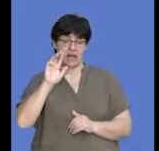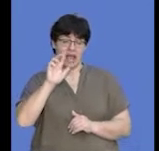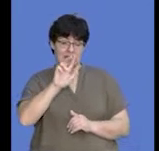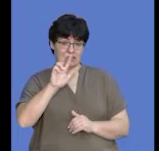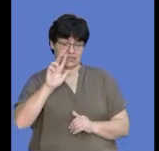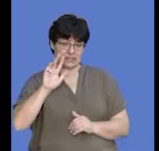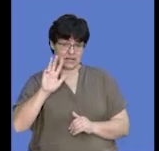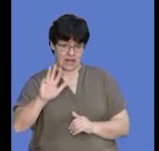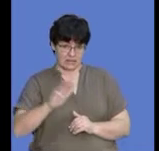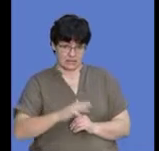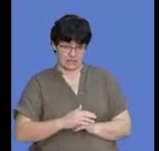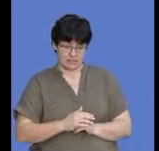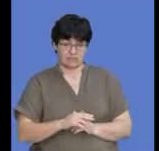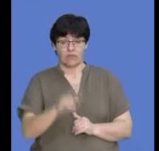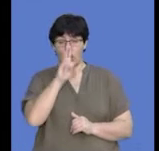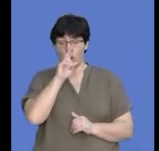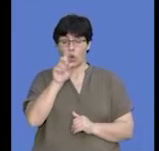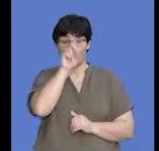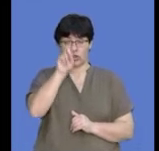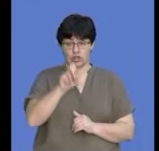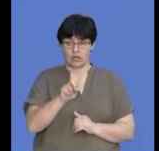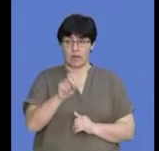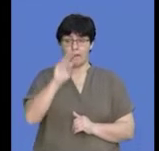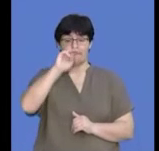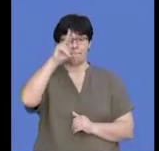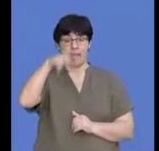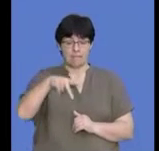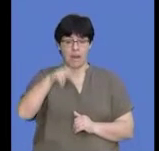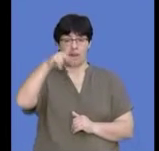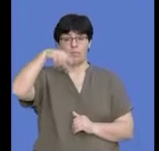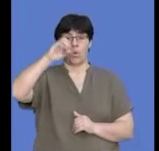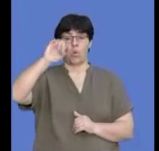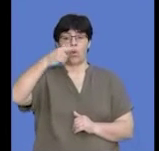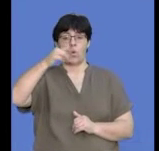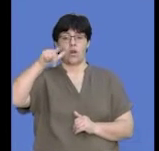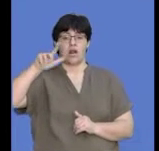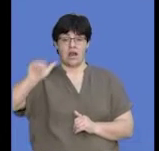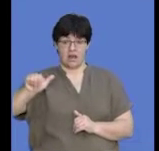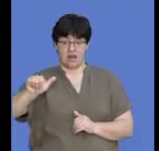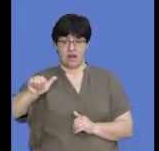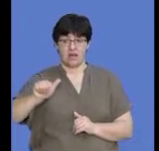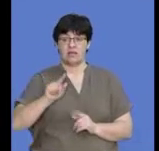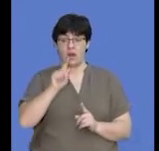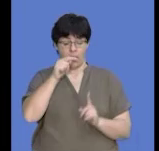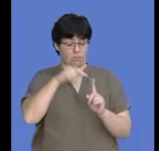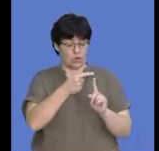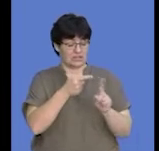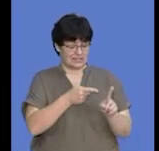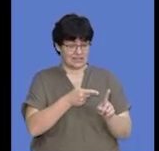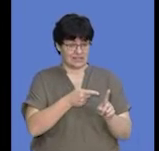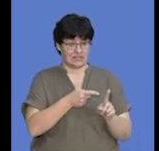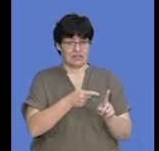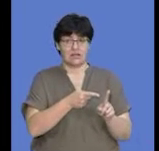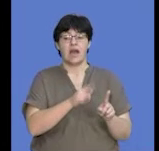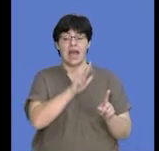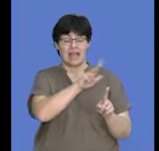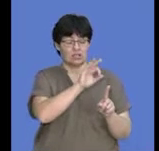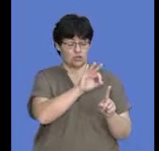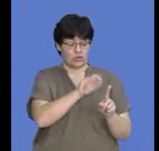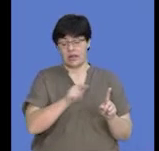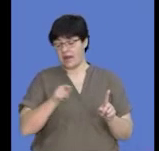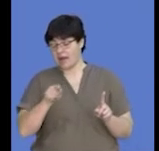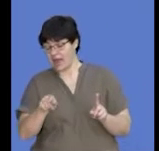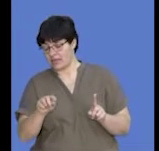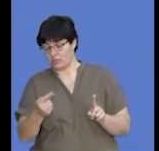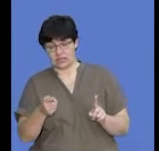Looking at the question, note the following. On the map of Pongola, there's your 1 point, trig beacon 83, and there's your other